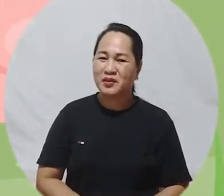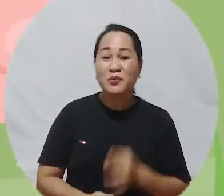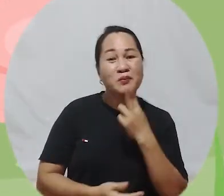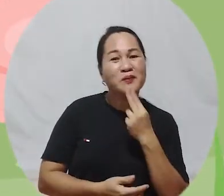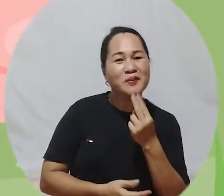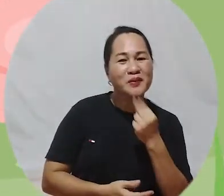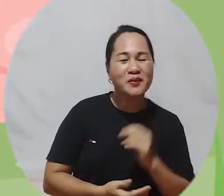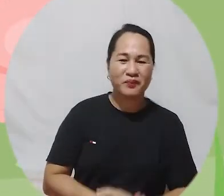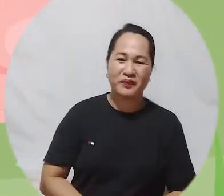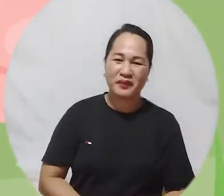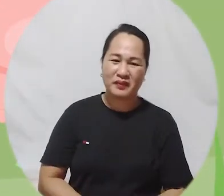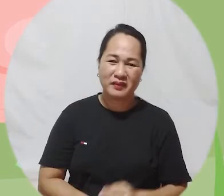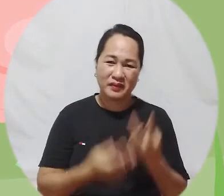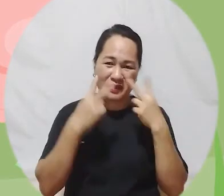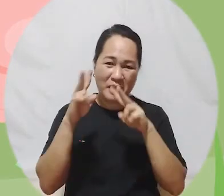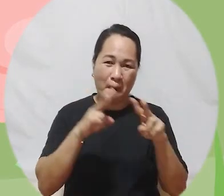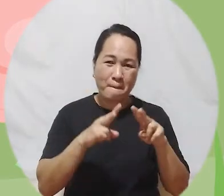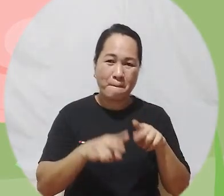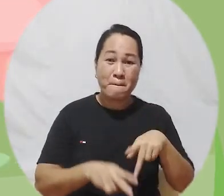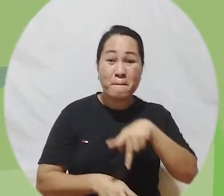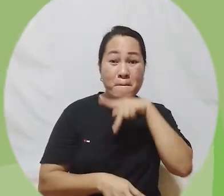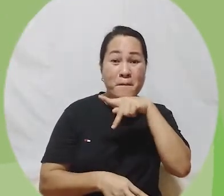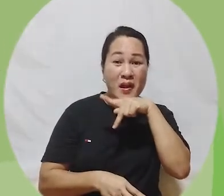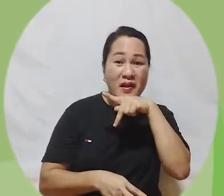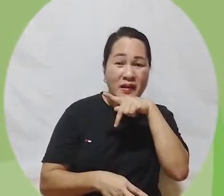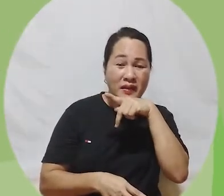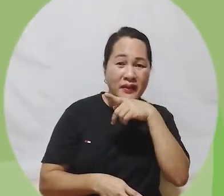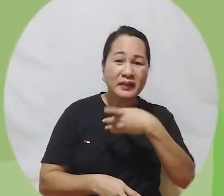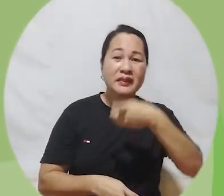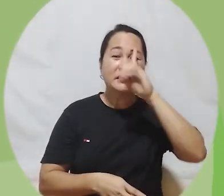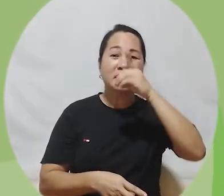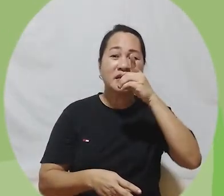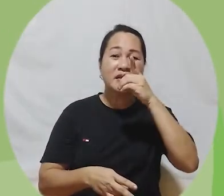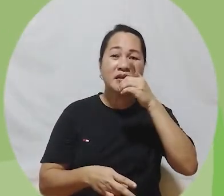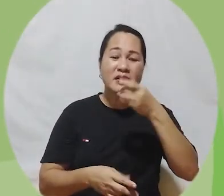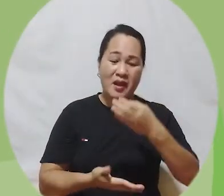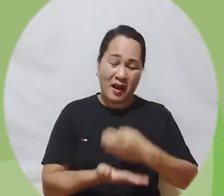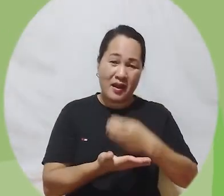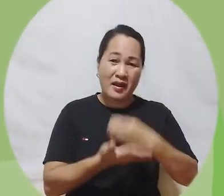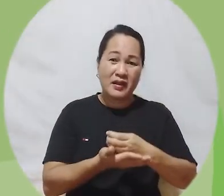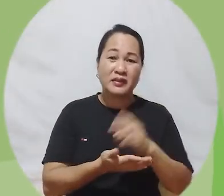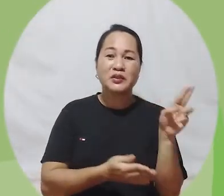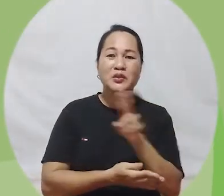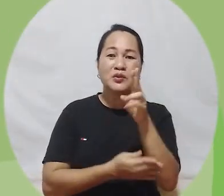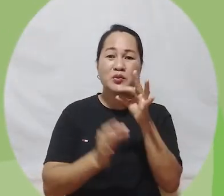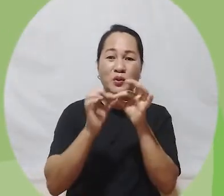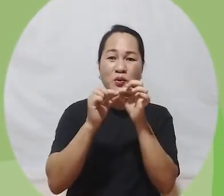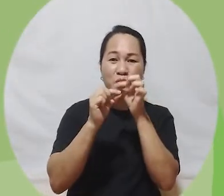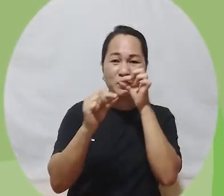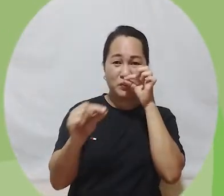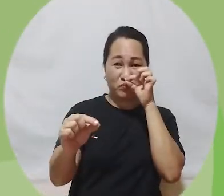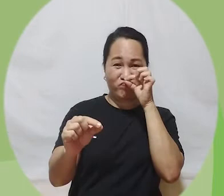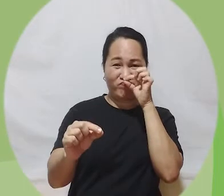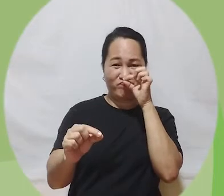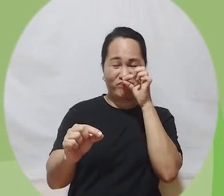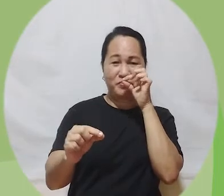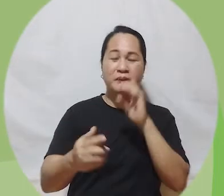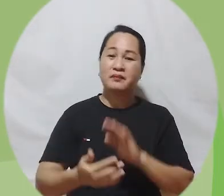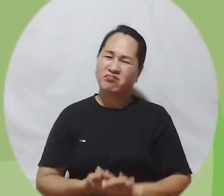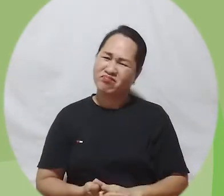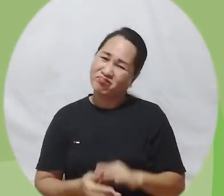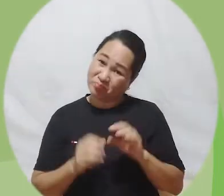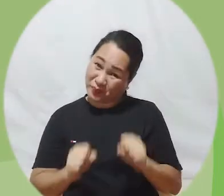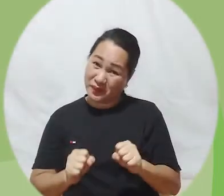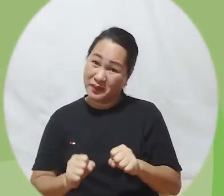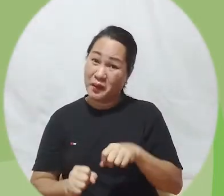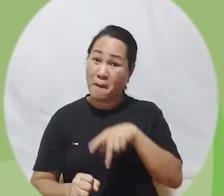Oh, this one's cute. I can see a pig drinking from a glass using a straw. That's interesting. Can a pig